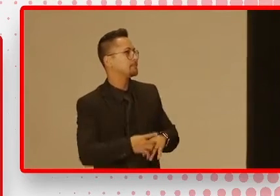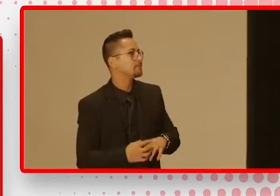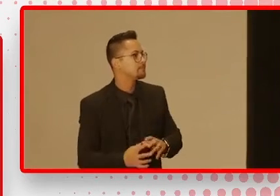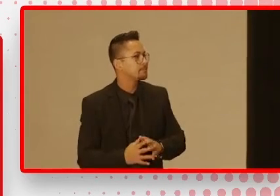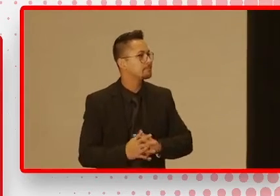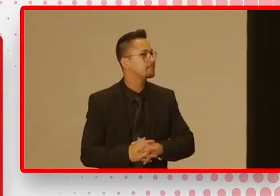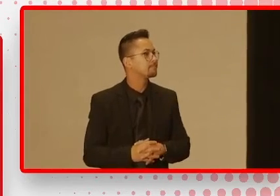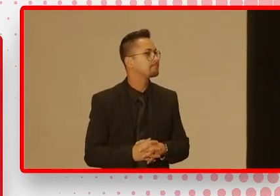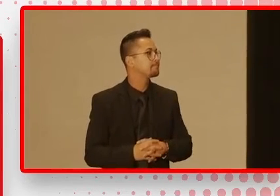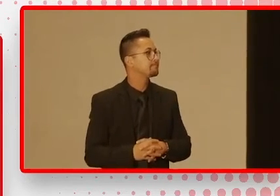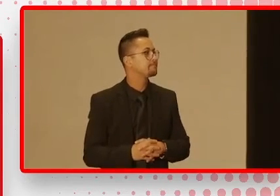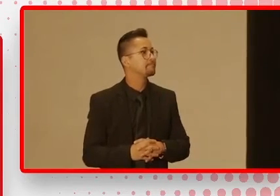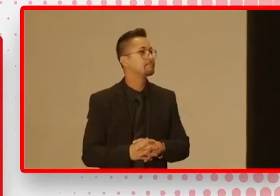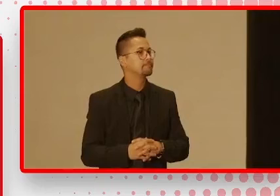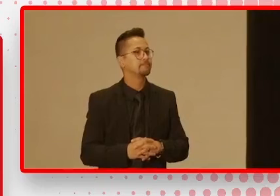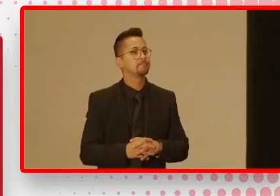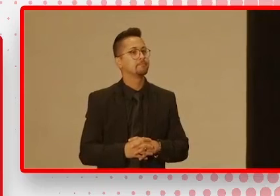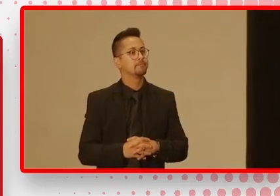Back there.